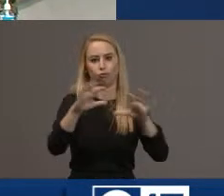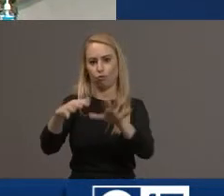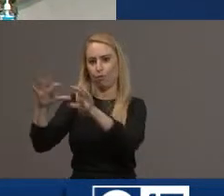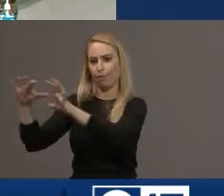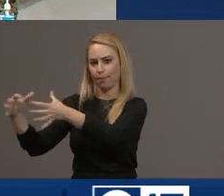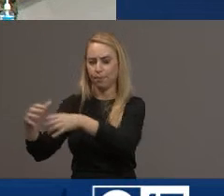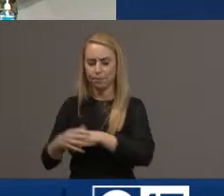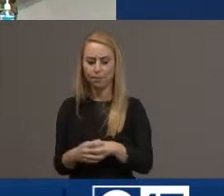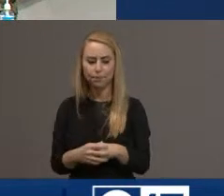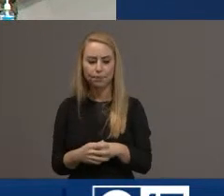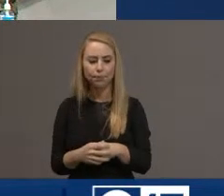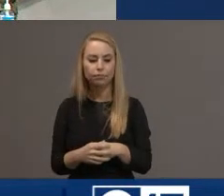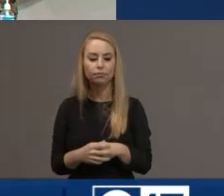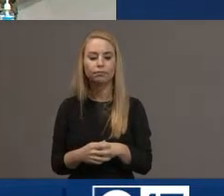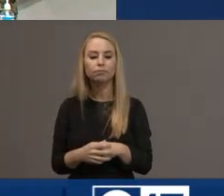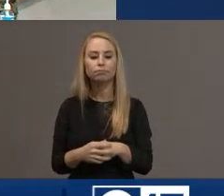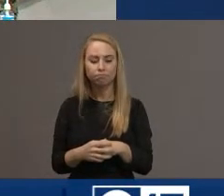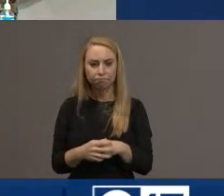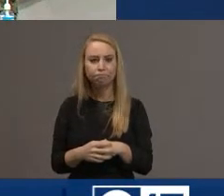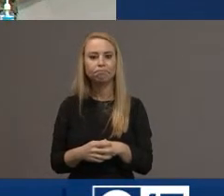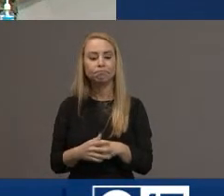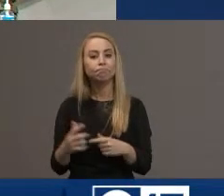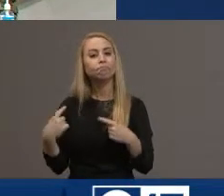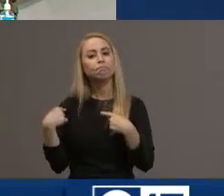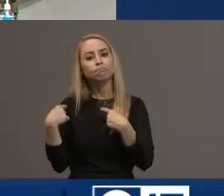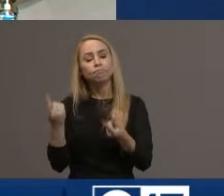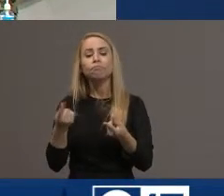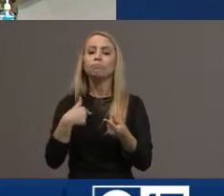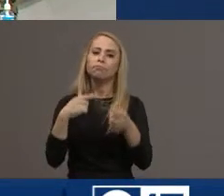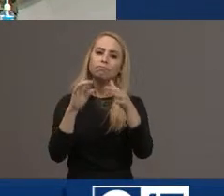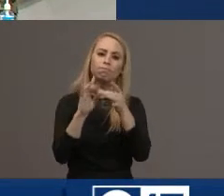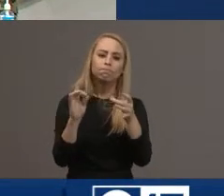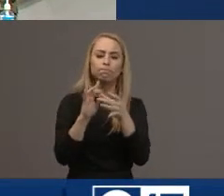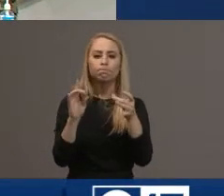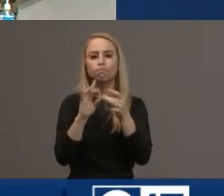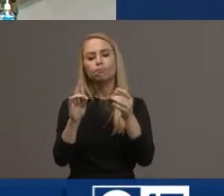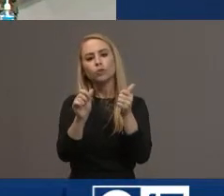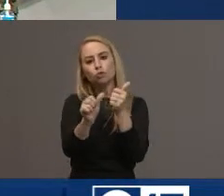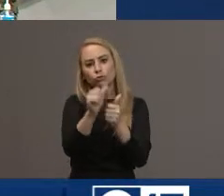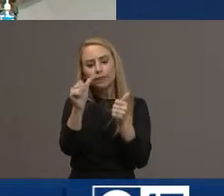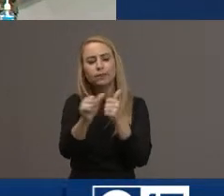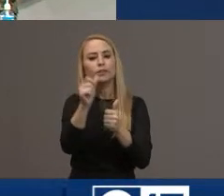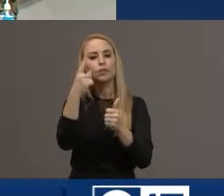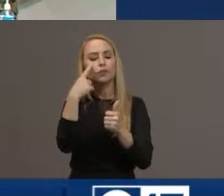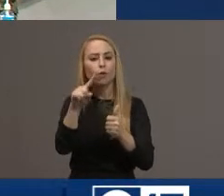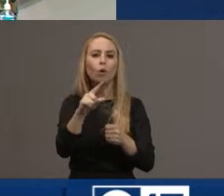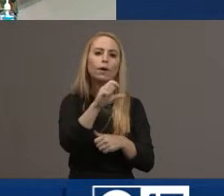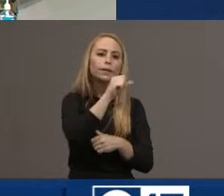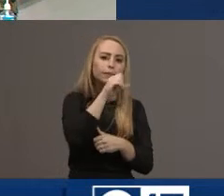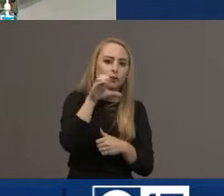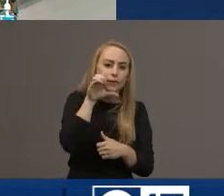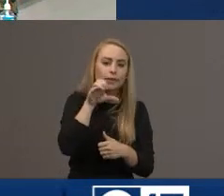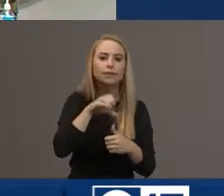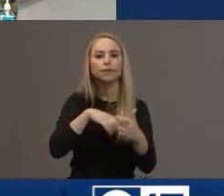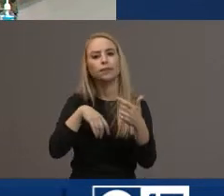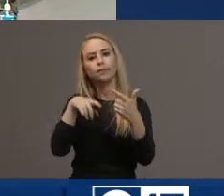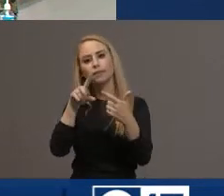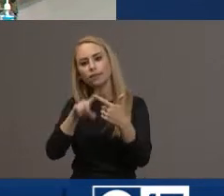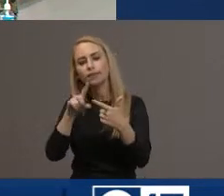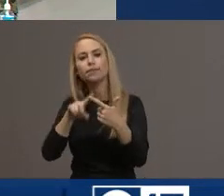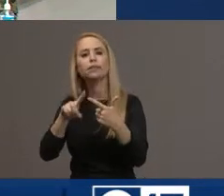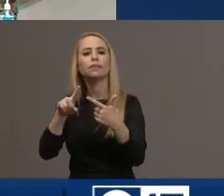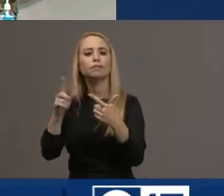behind this microphone talking about the risk to our most vulnerable, those in a